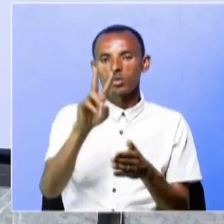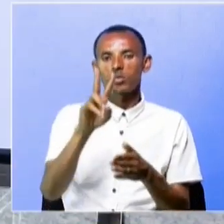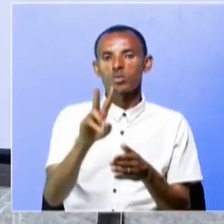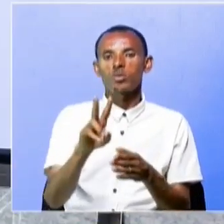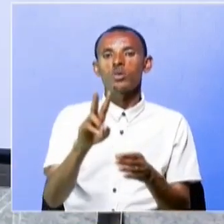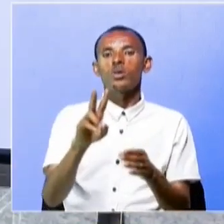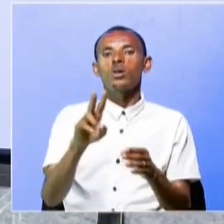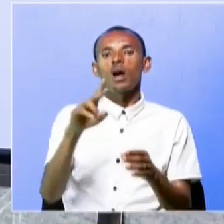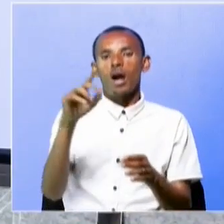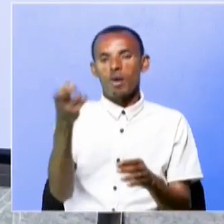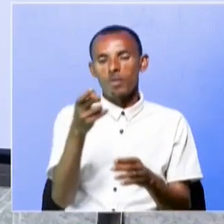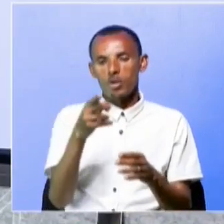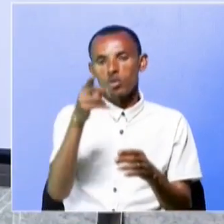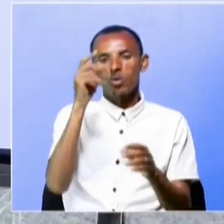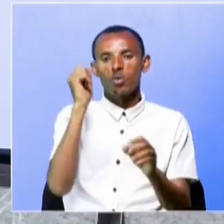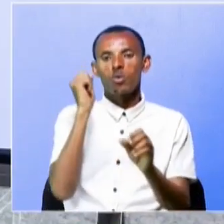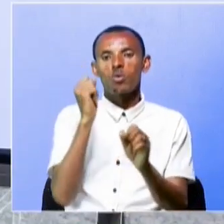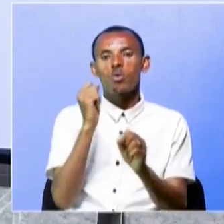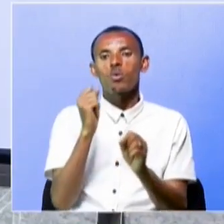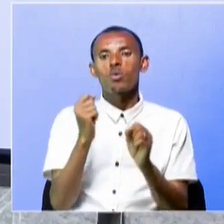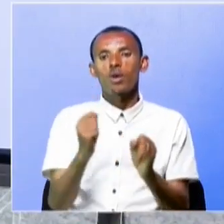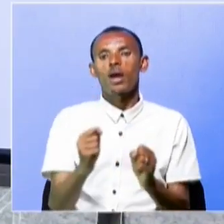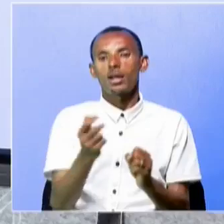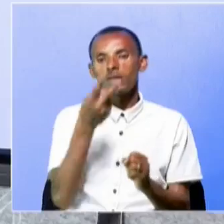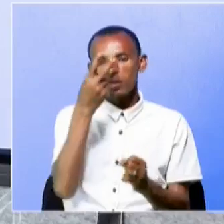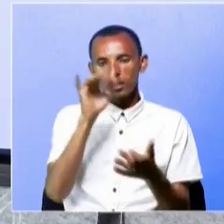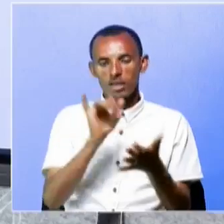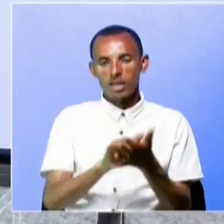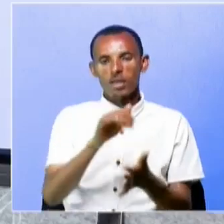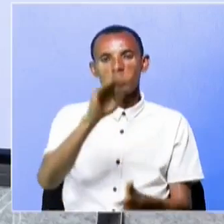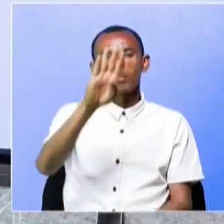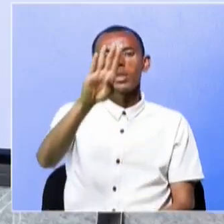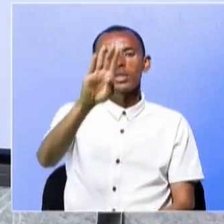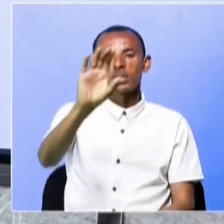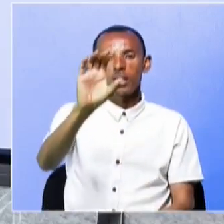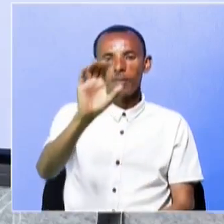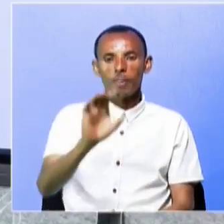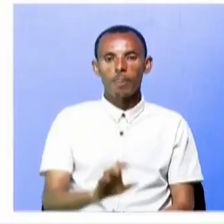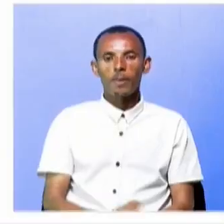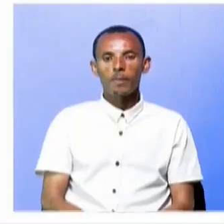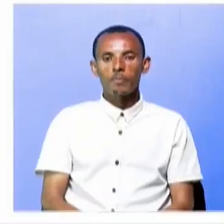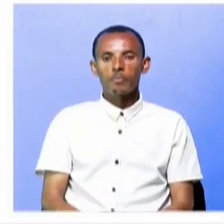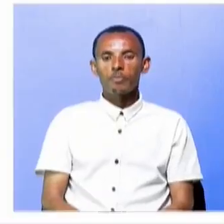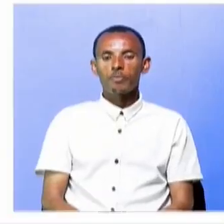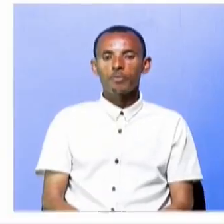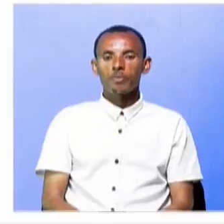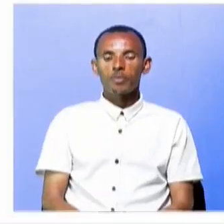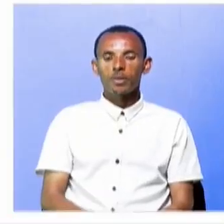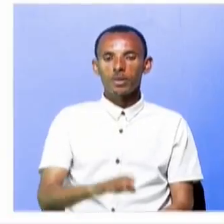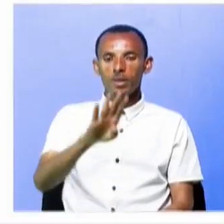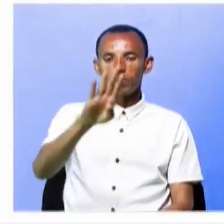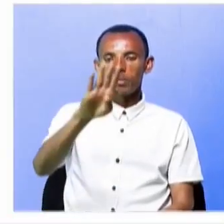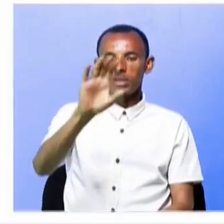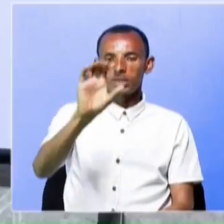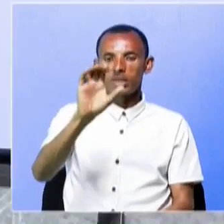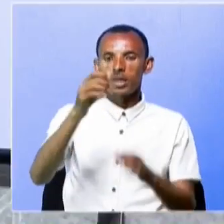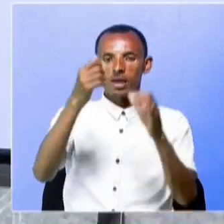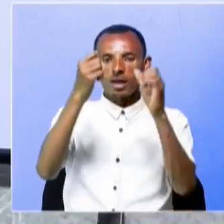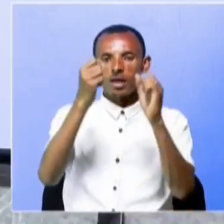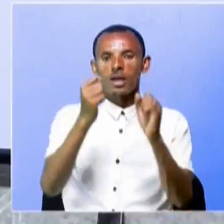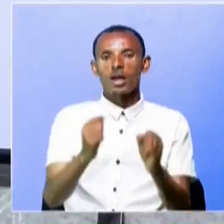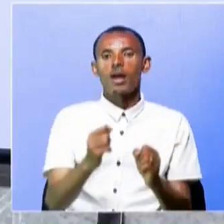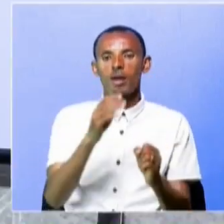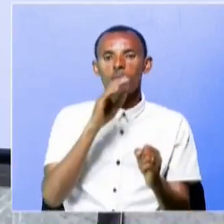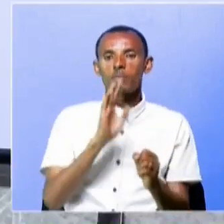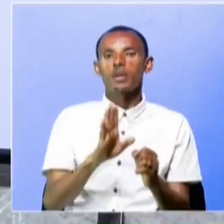happens, you can see that BC, if you extend here, BC can be a